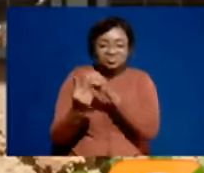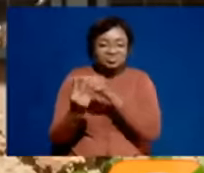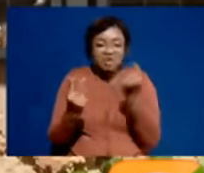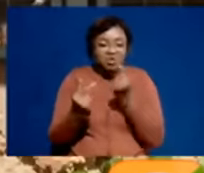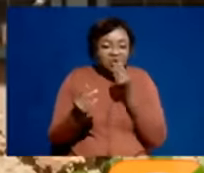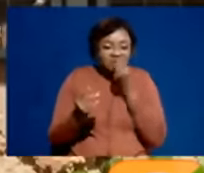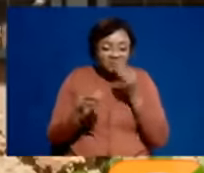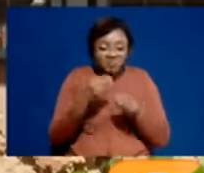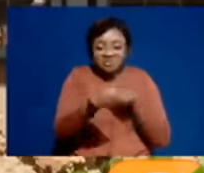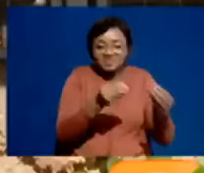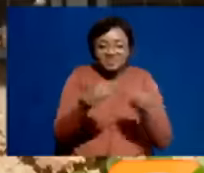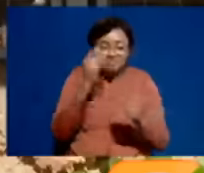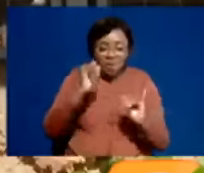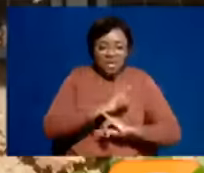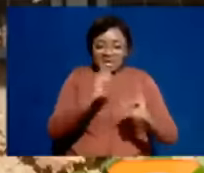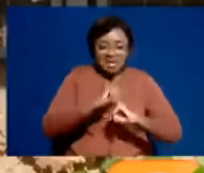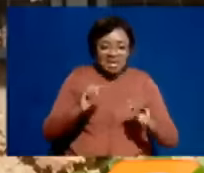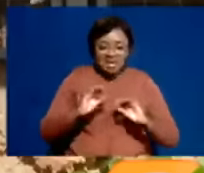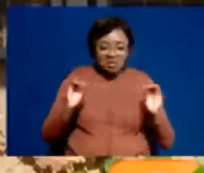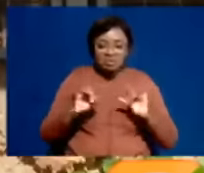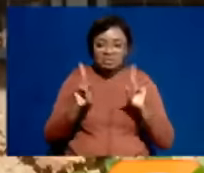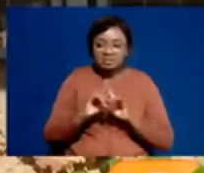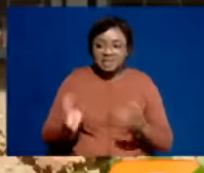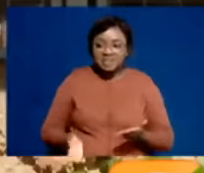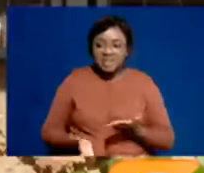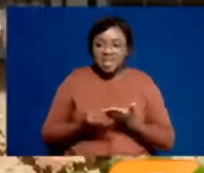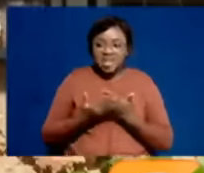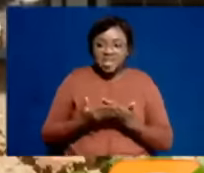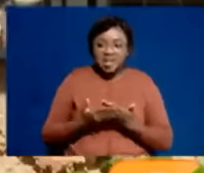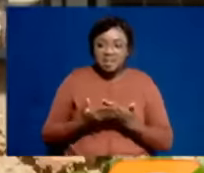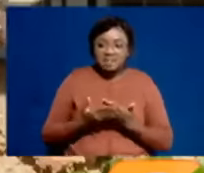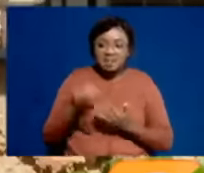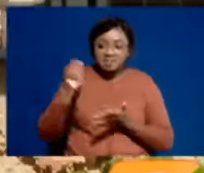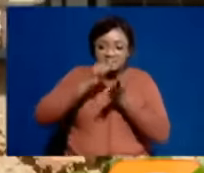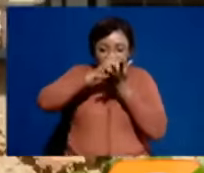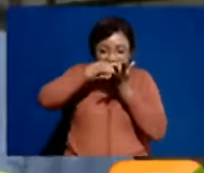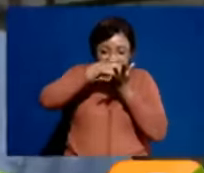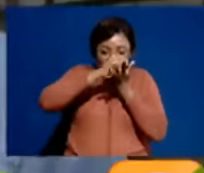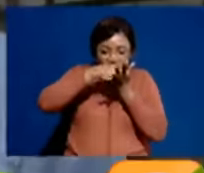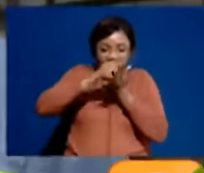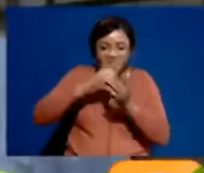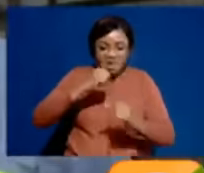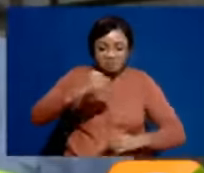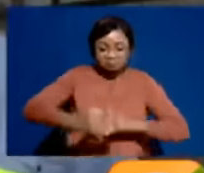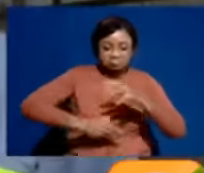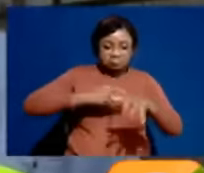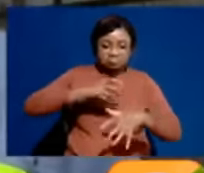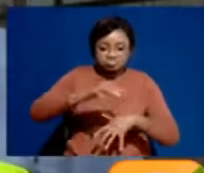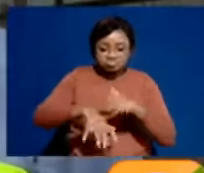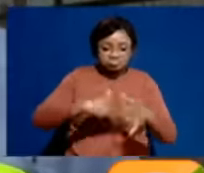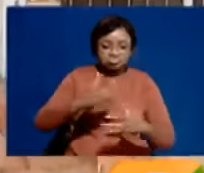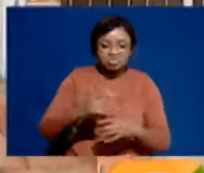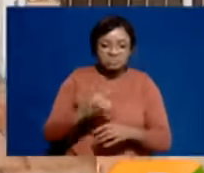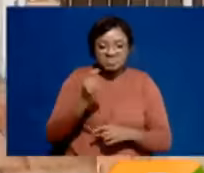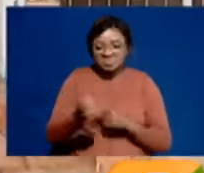And also helping the pigs to turn. They usually turn the bed maybe once